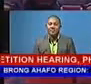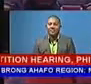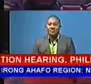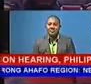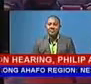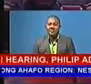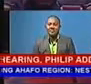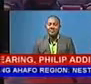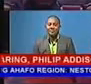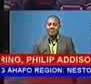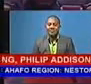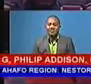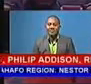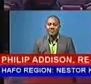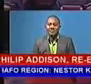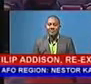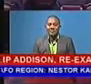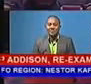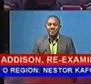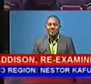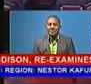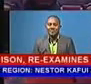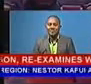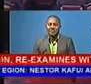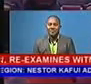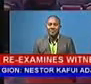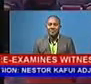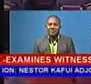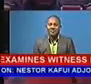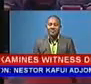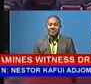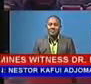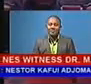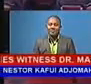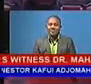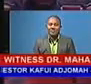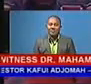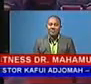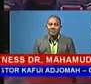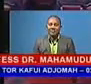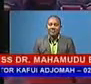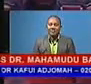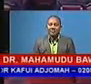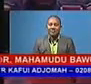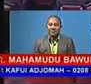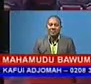Objection overruled as regards the category section of the